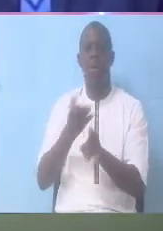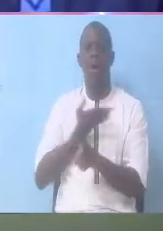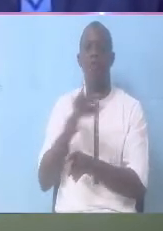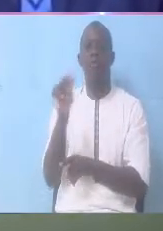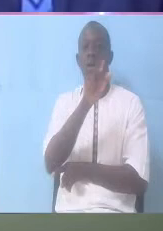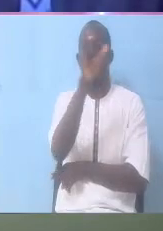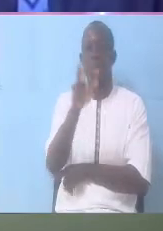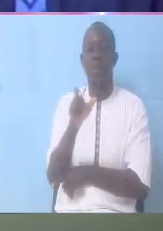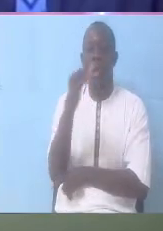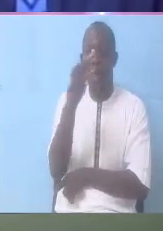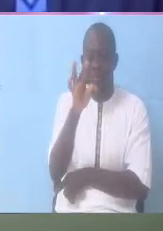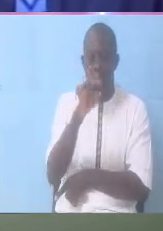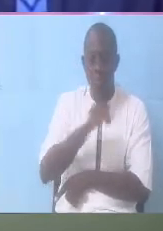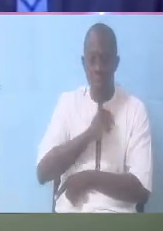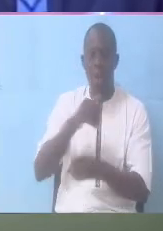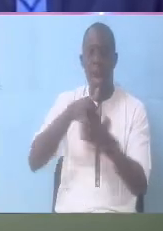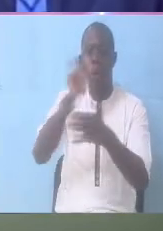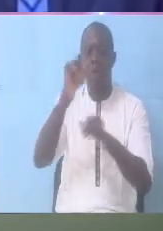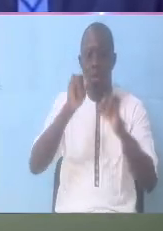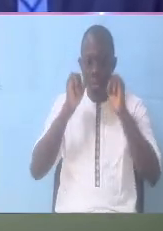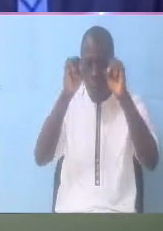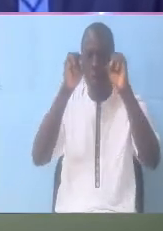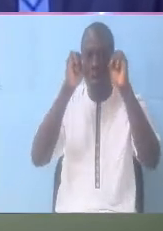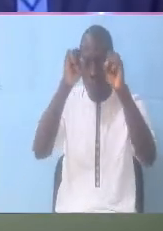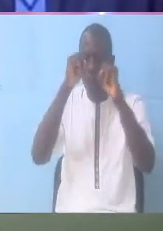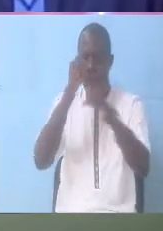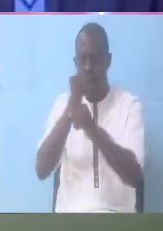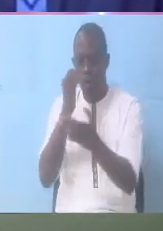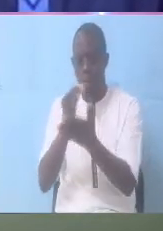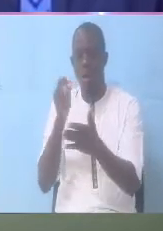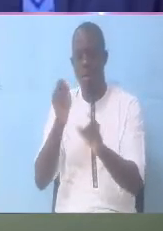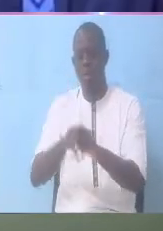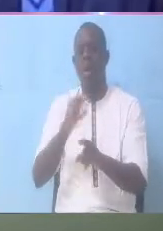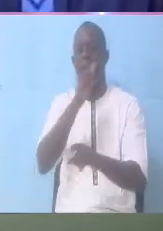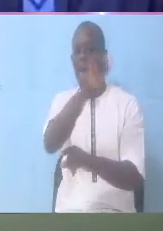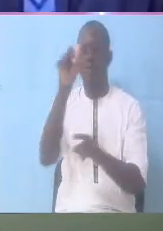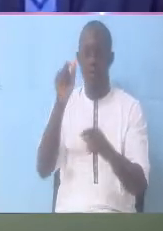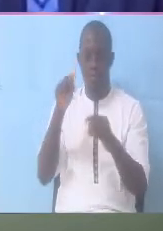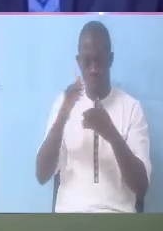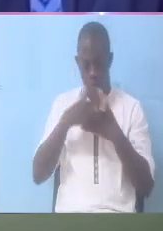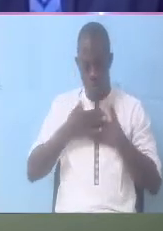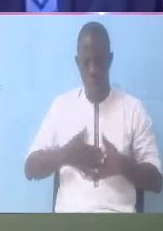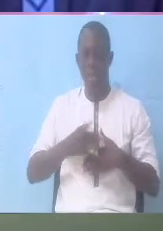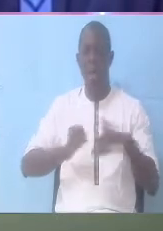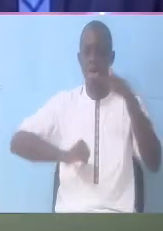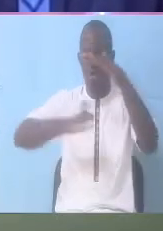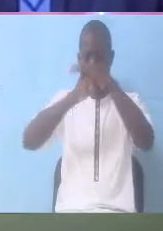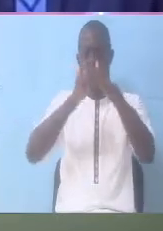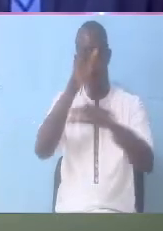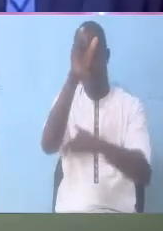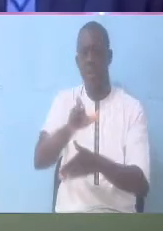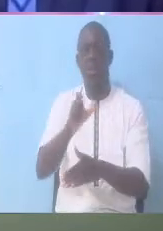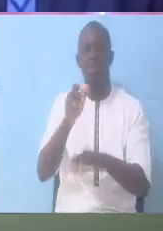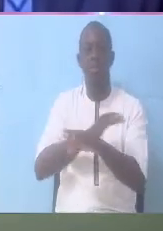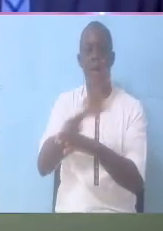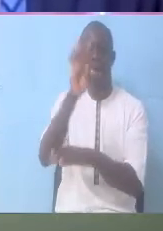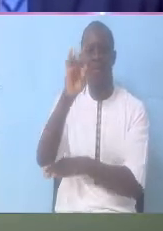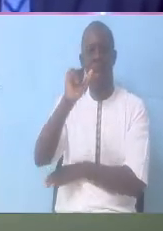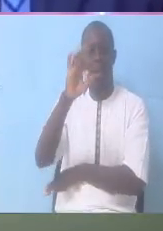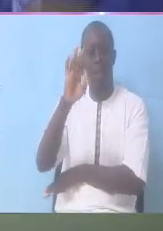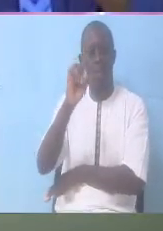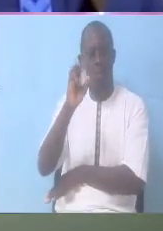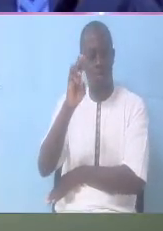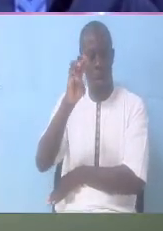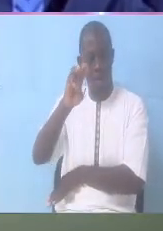sure he get lady on his side. If not, that's the end of his regime. I spoke to some people, they were kind of like, no, I said it's going to happen.